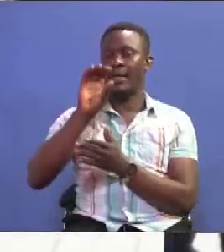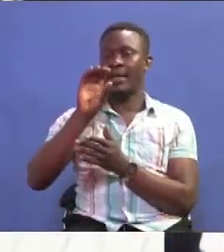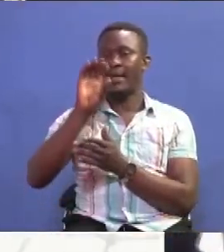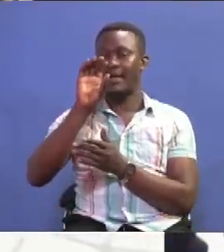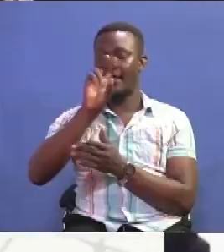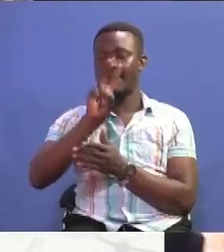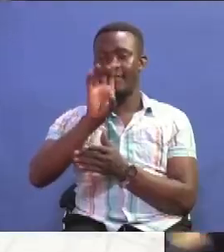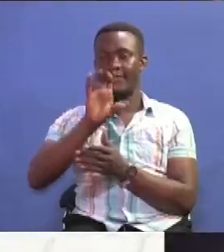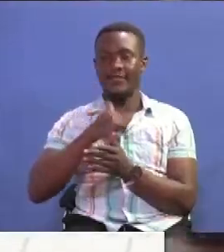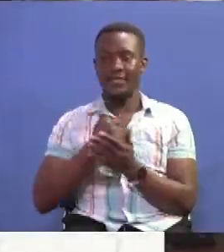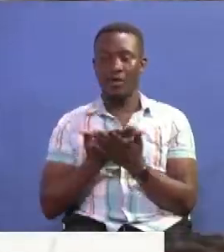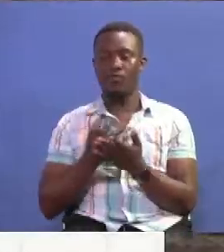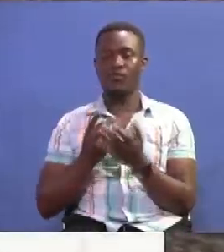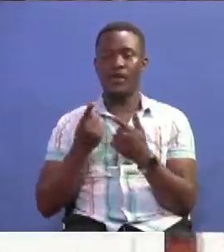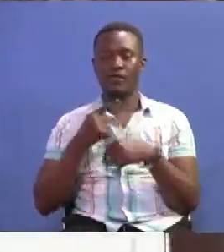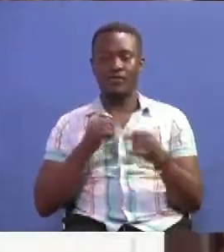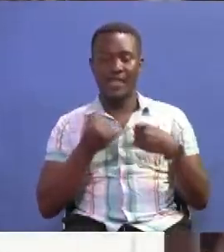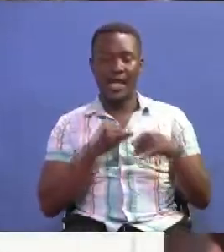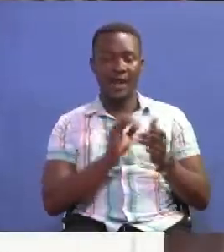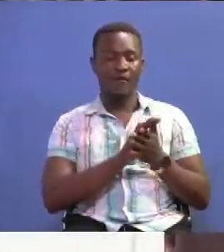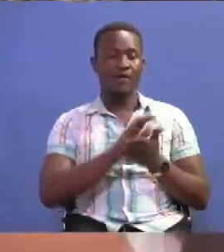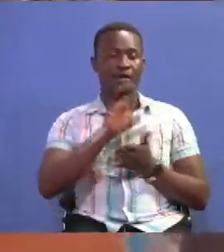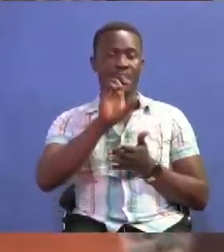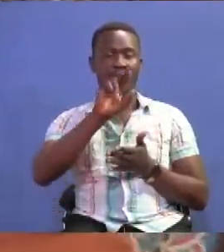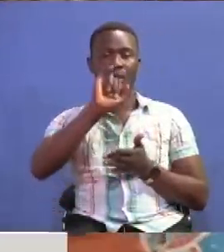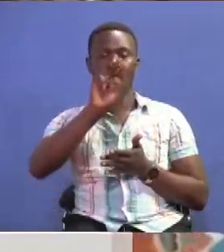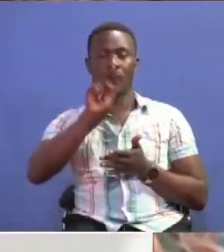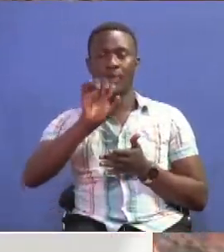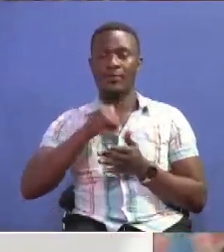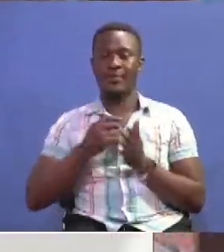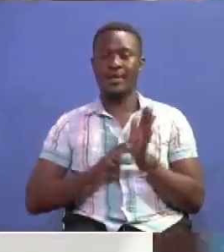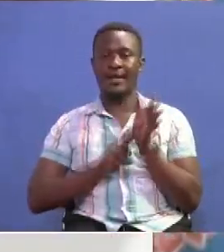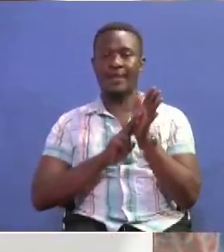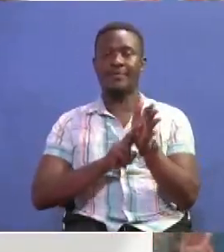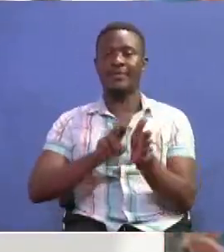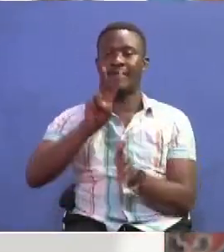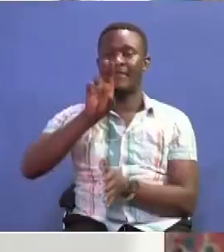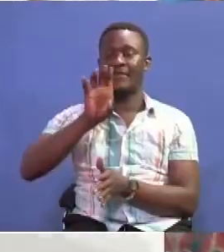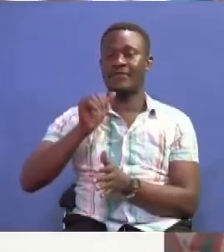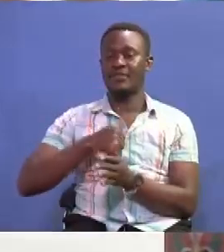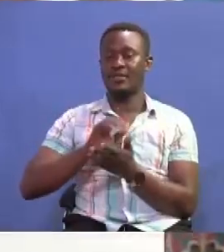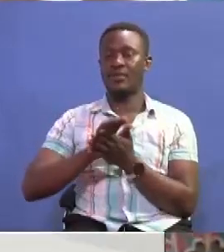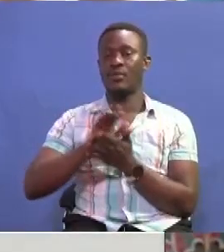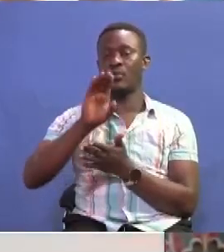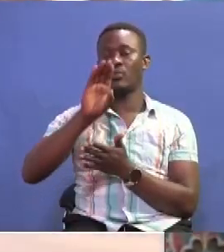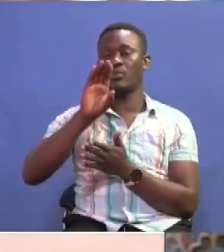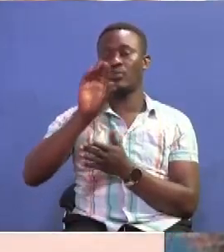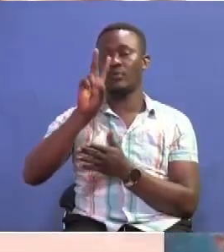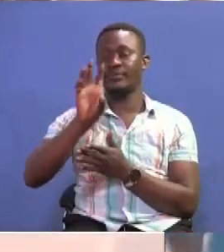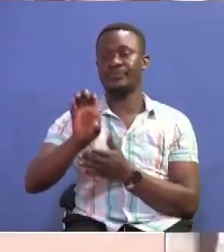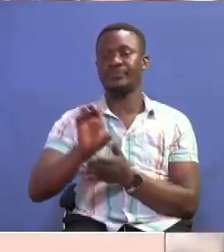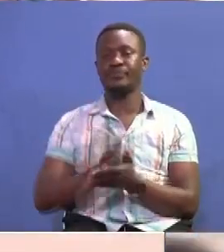Chancellor Research, Outreach and Innovation, Professor Caroline Therua, representing the Vice Chancellor, Professor Washeke